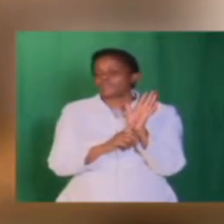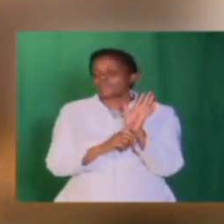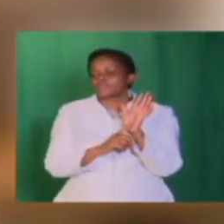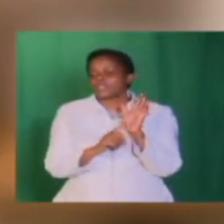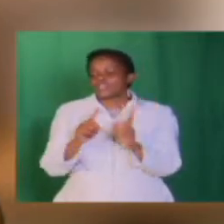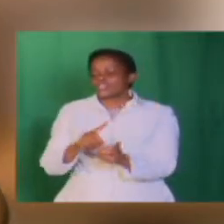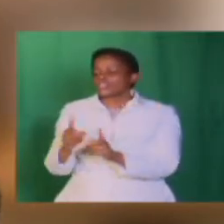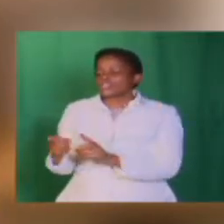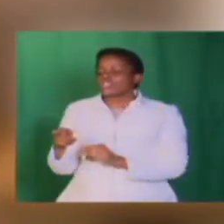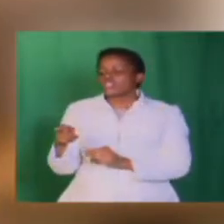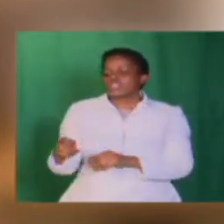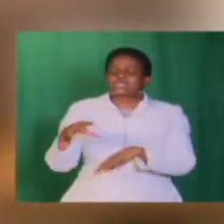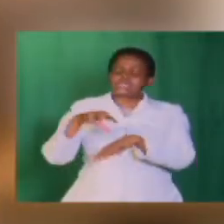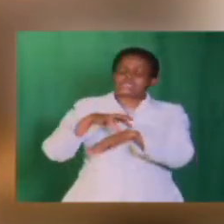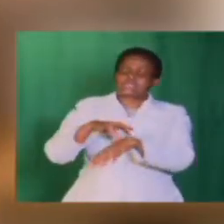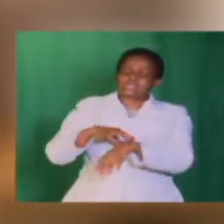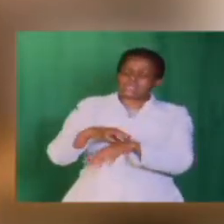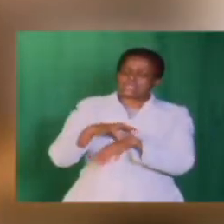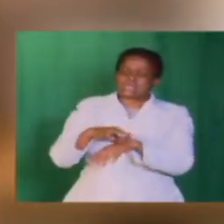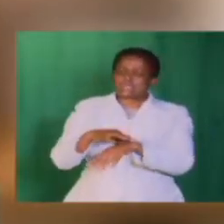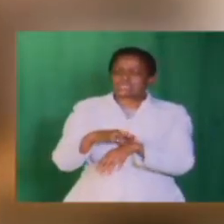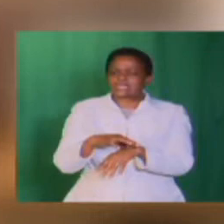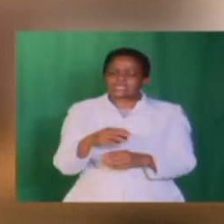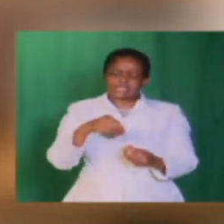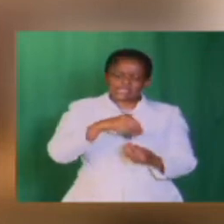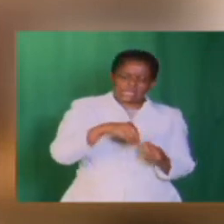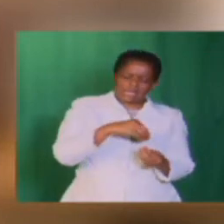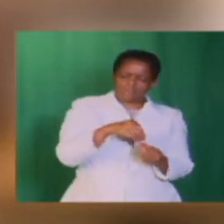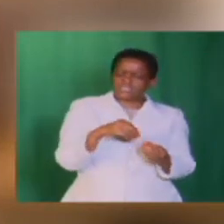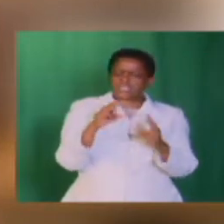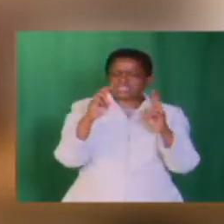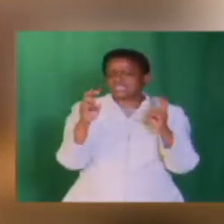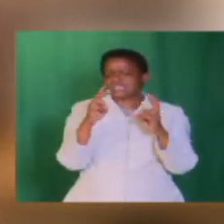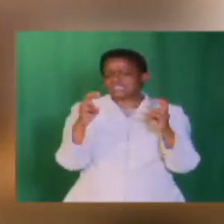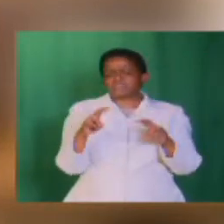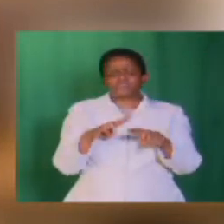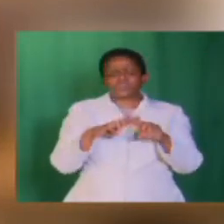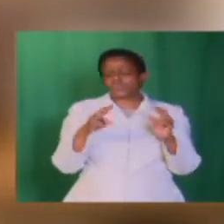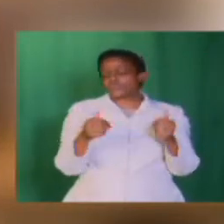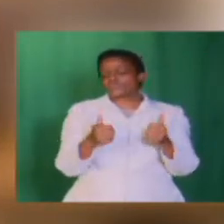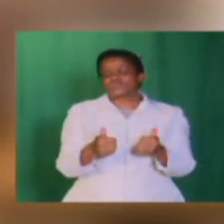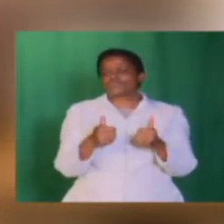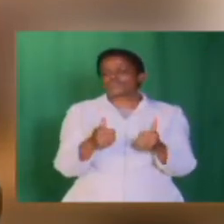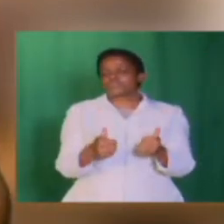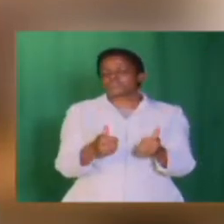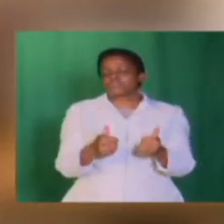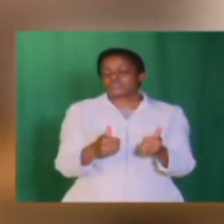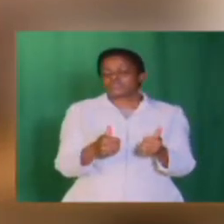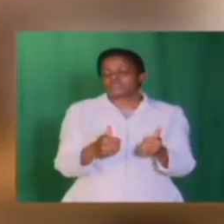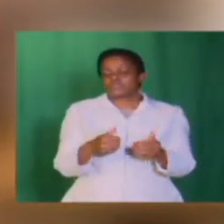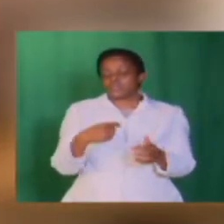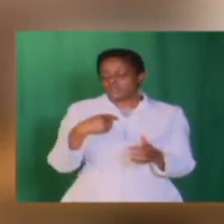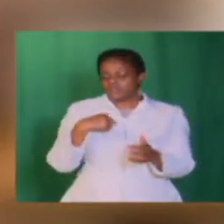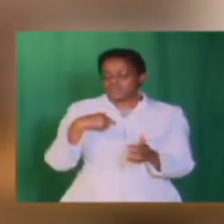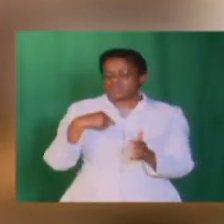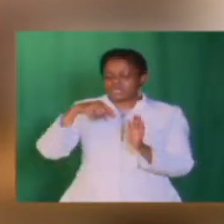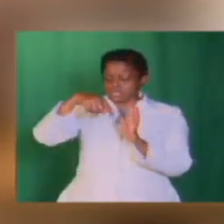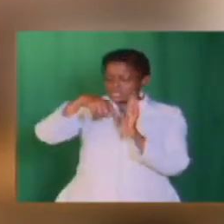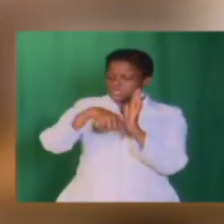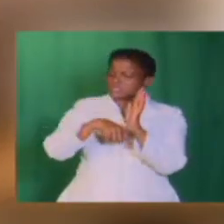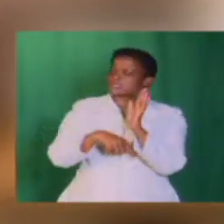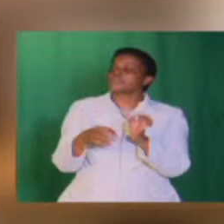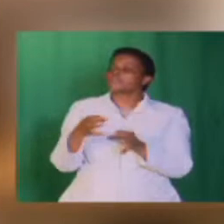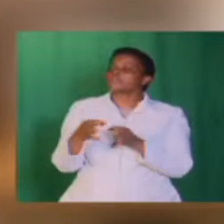was sick, the lesson was not effective. So in that way, I have used a complex sentence. So it is